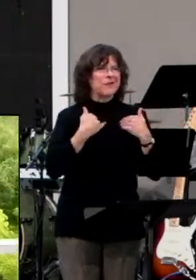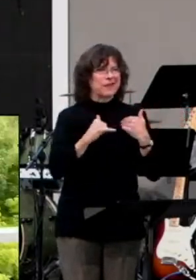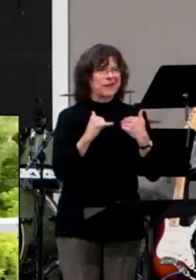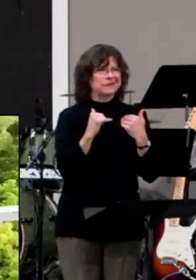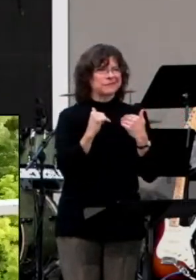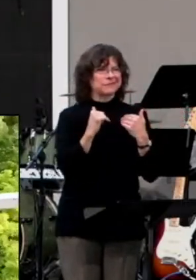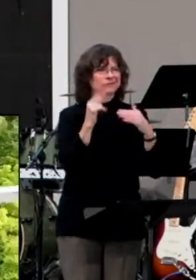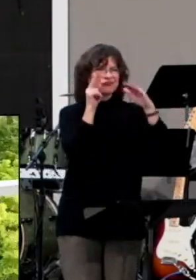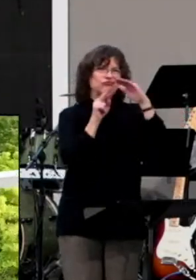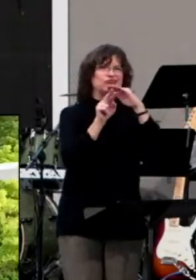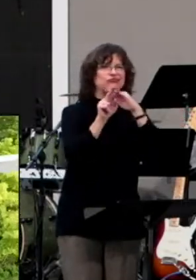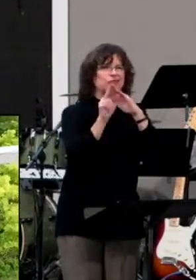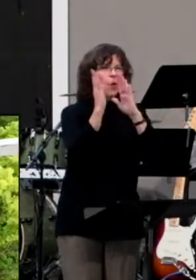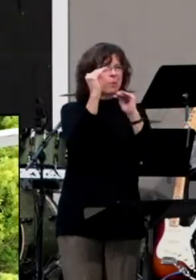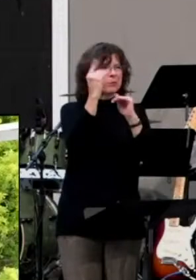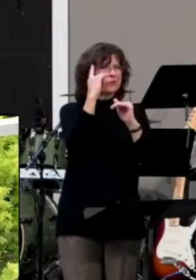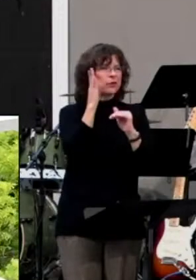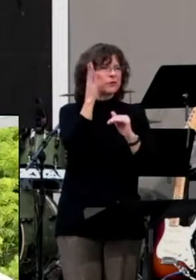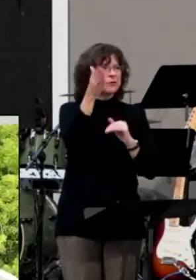help them pursue it.